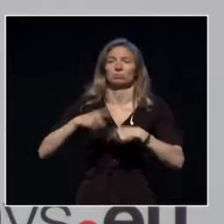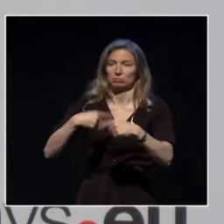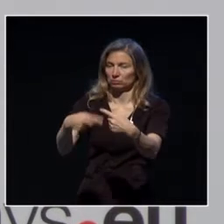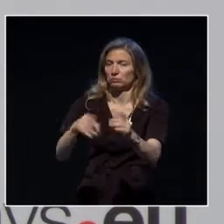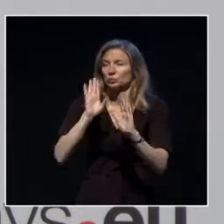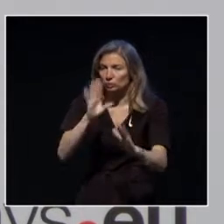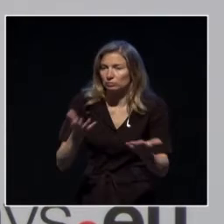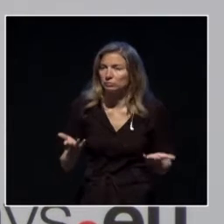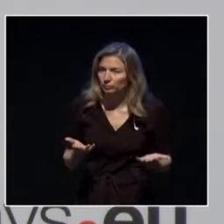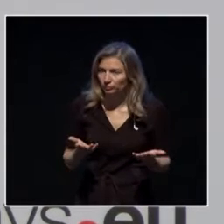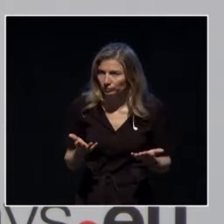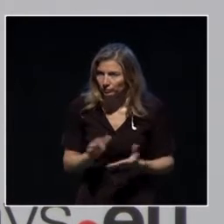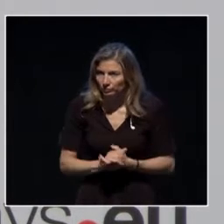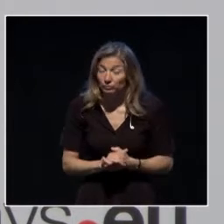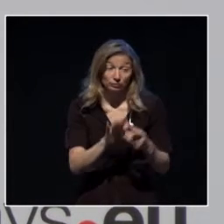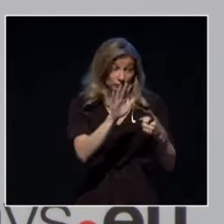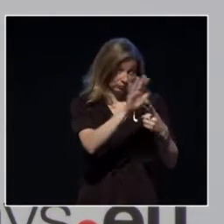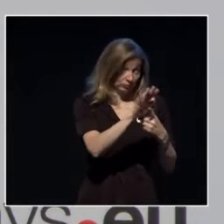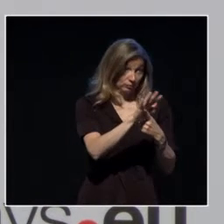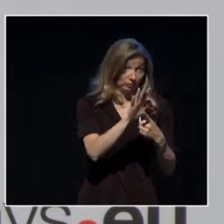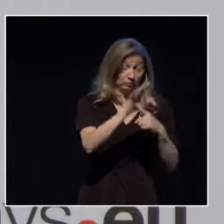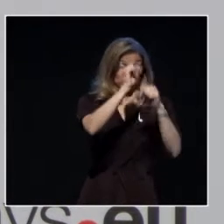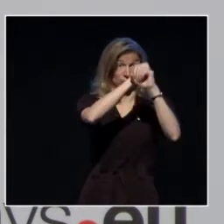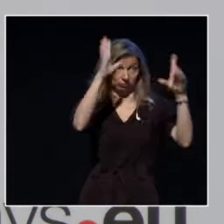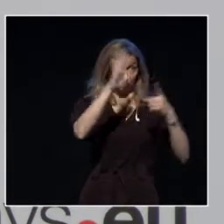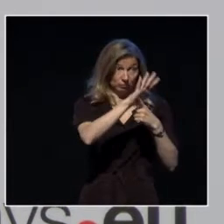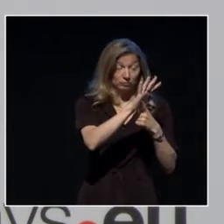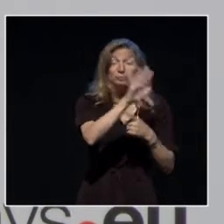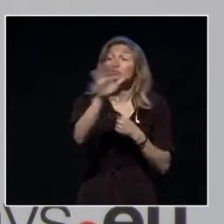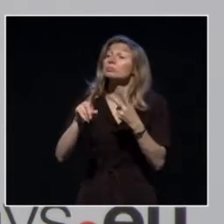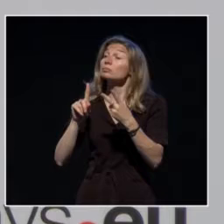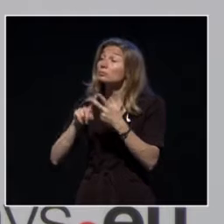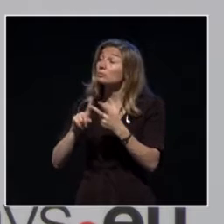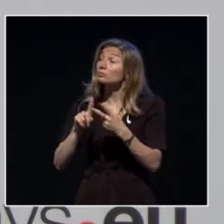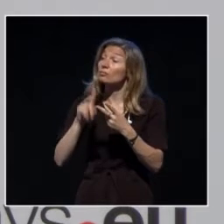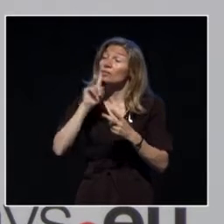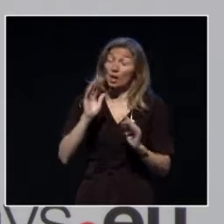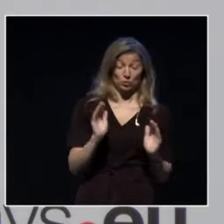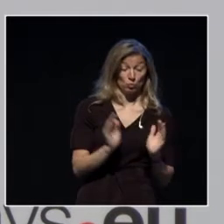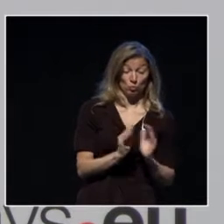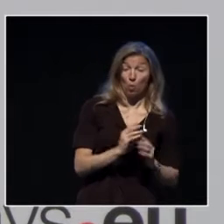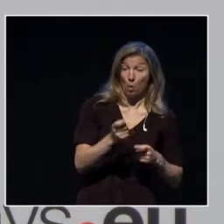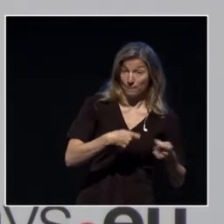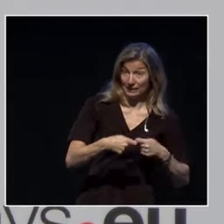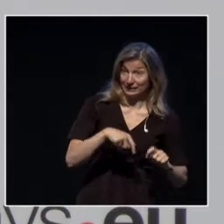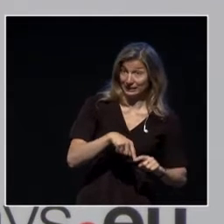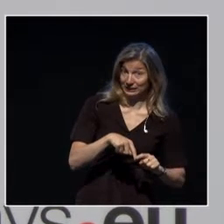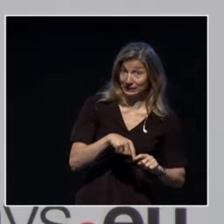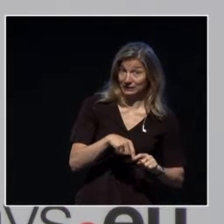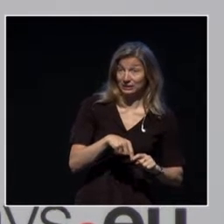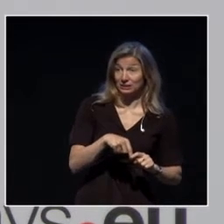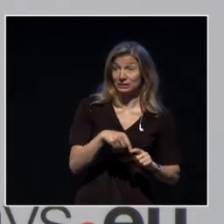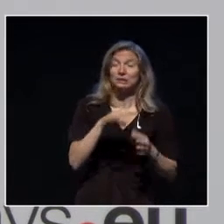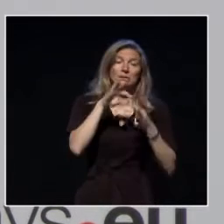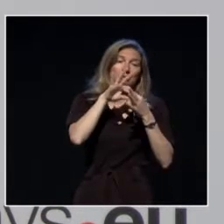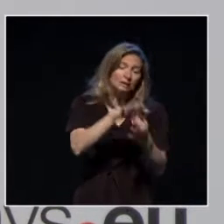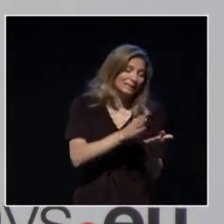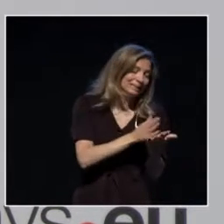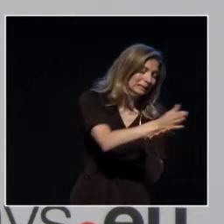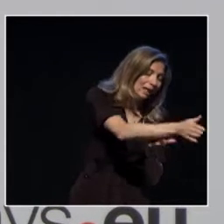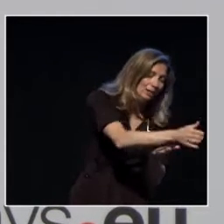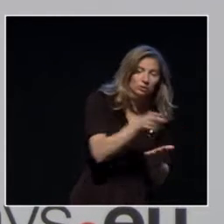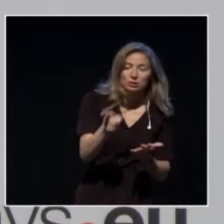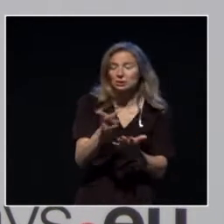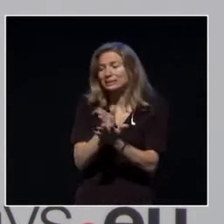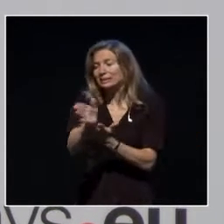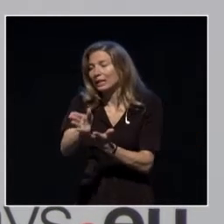A second obvious point is that the role of small business differs across sectors. Some sectors,